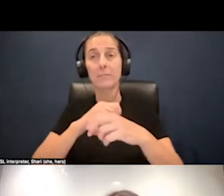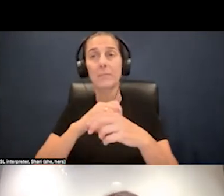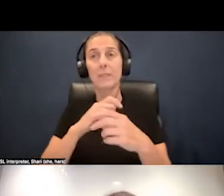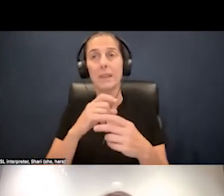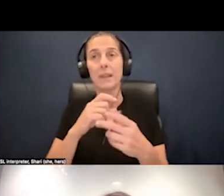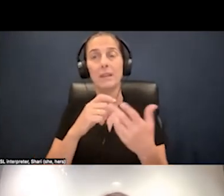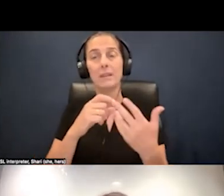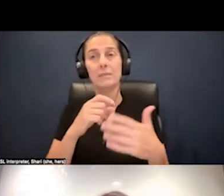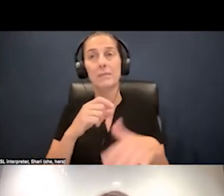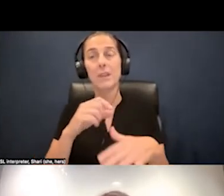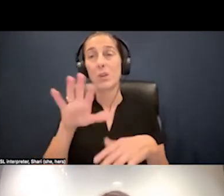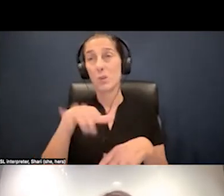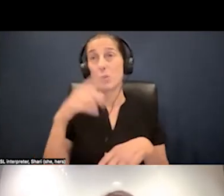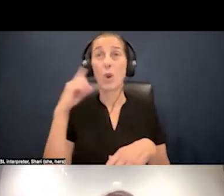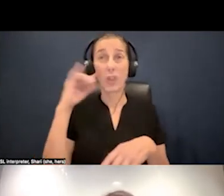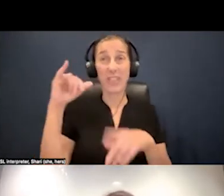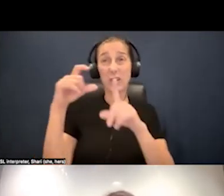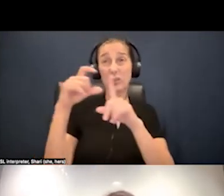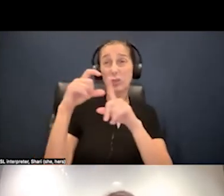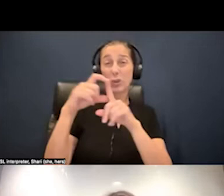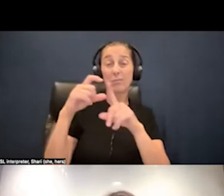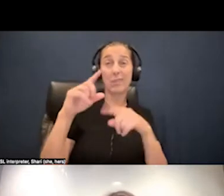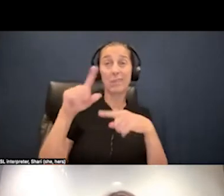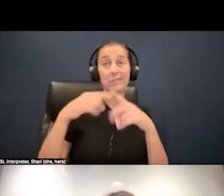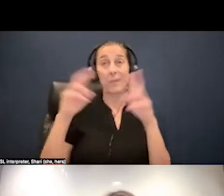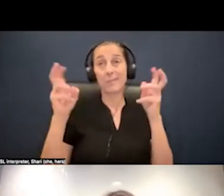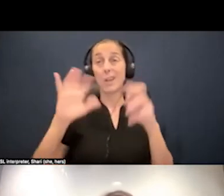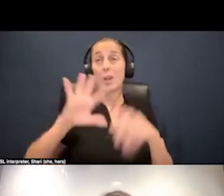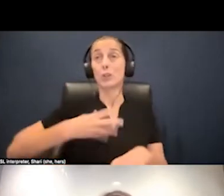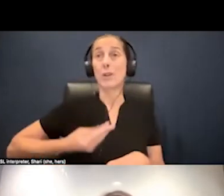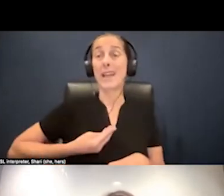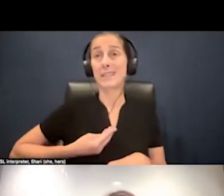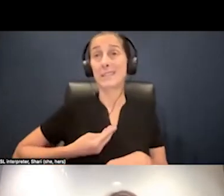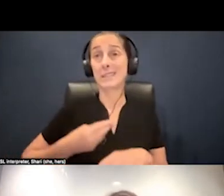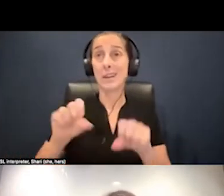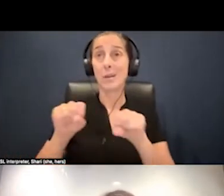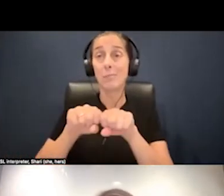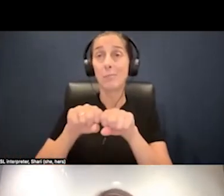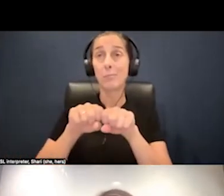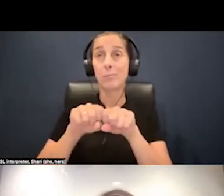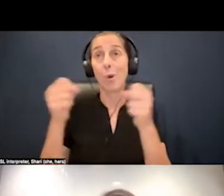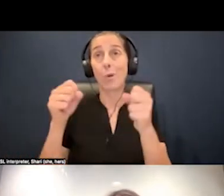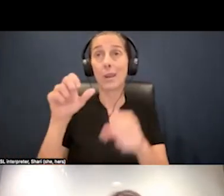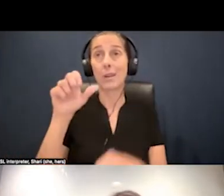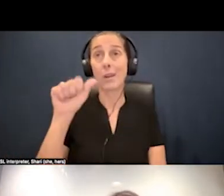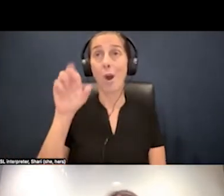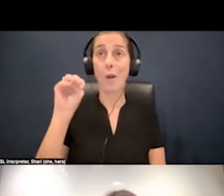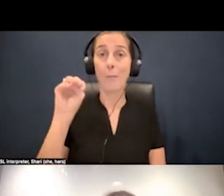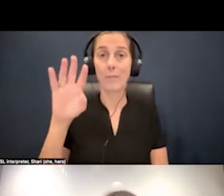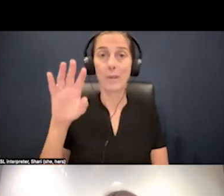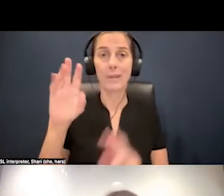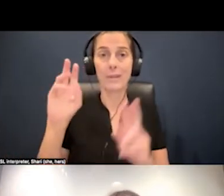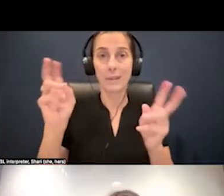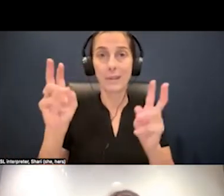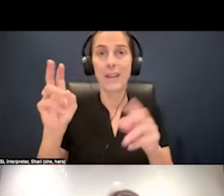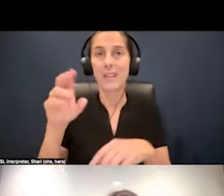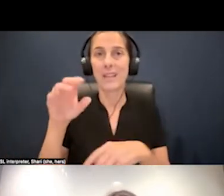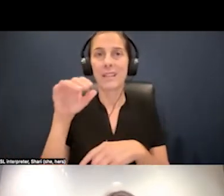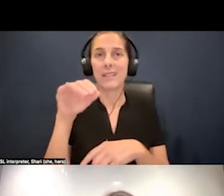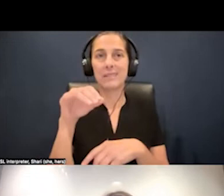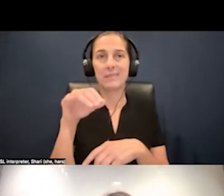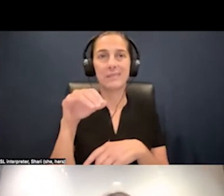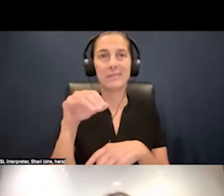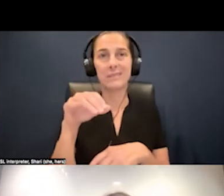syndrome comes from. This idea that we're supposed to be objectified in some way or a case study